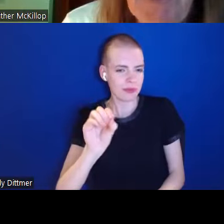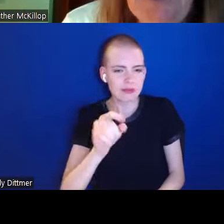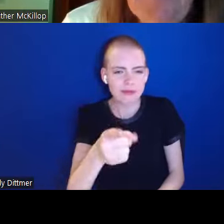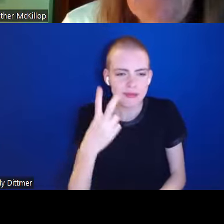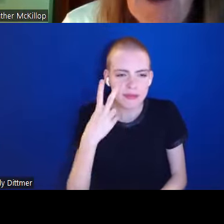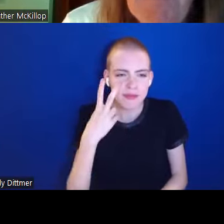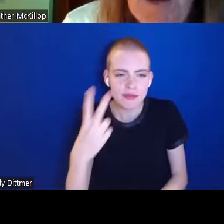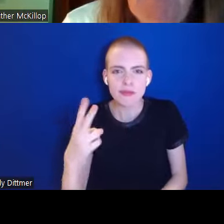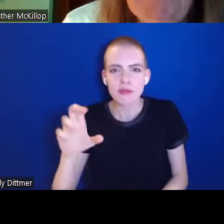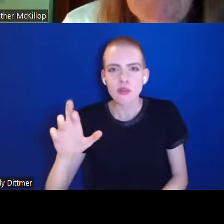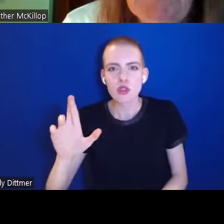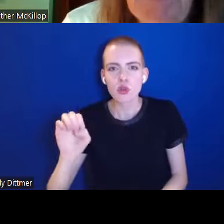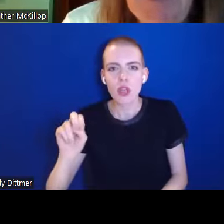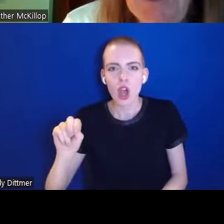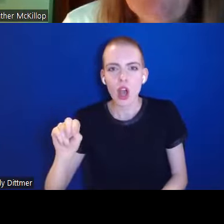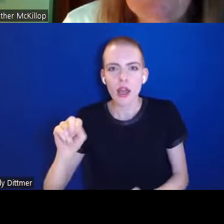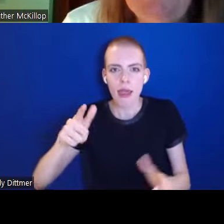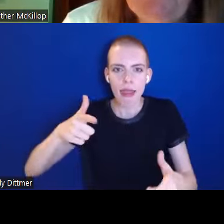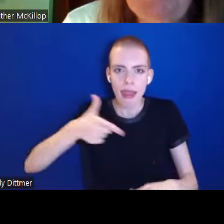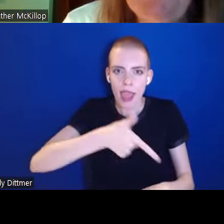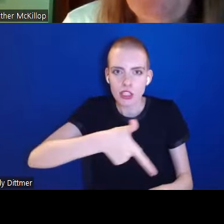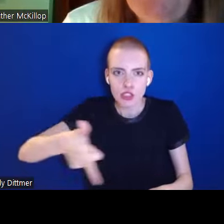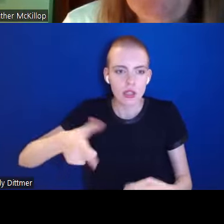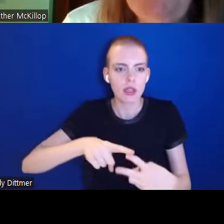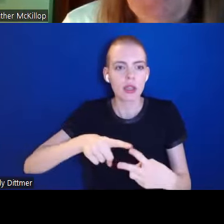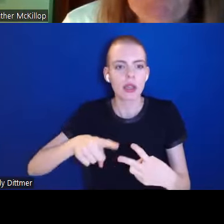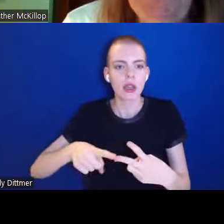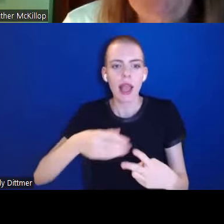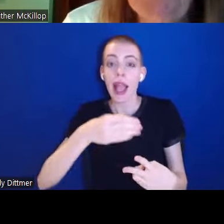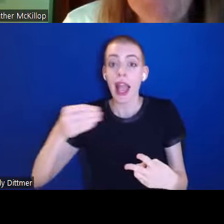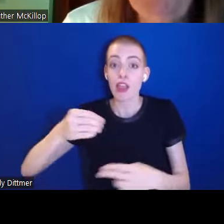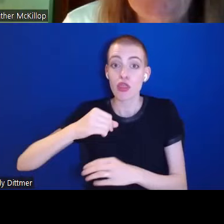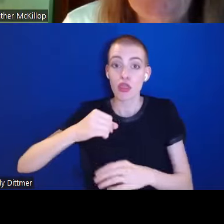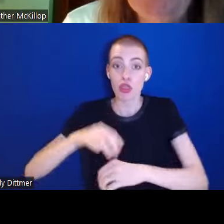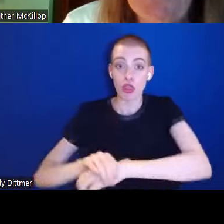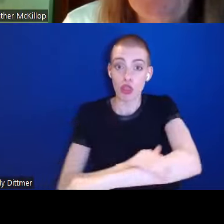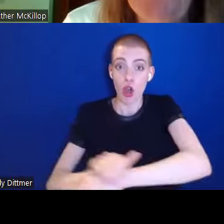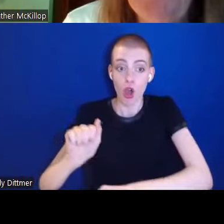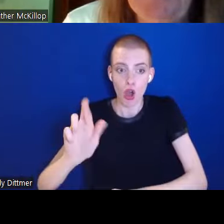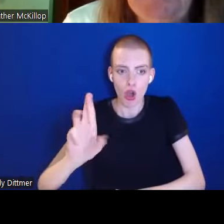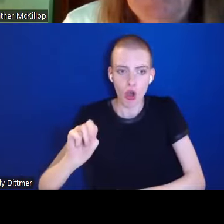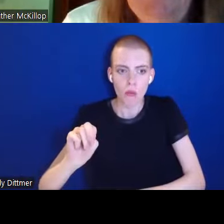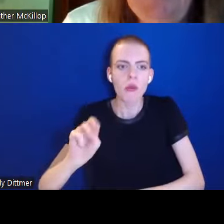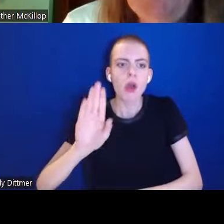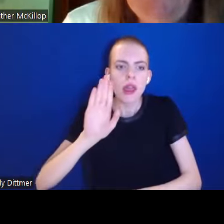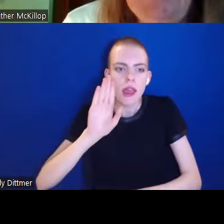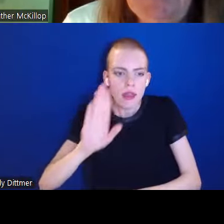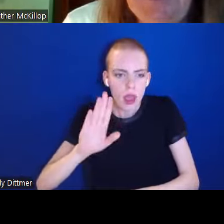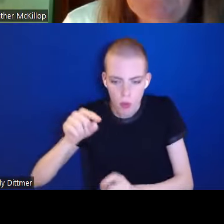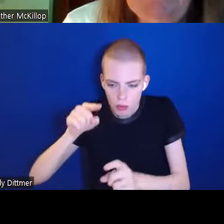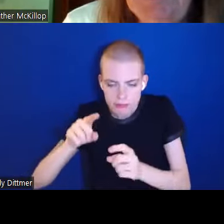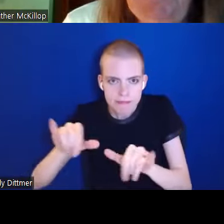and the microscribe arm, which biological anthropologists use it to take points to measure skeletal material. And there's